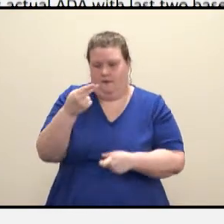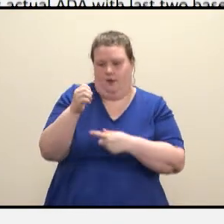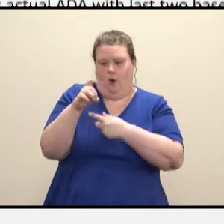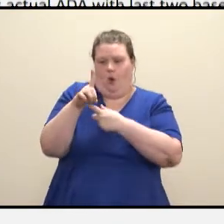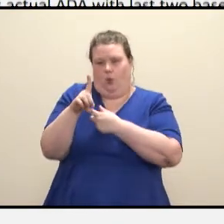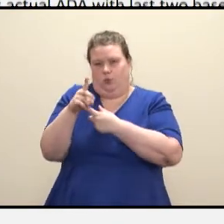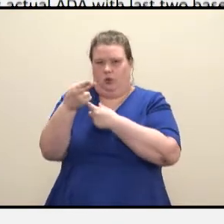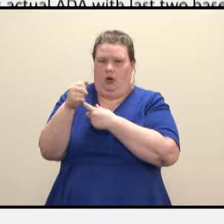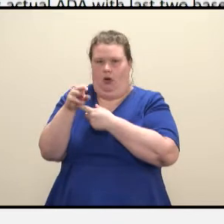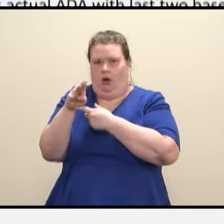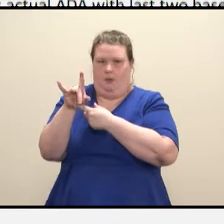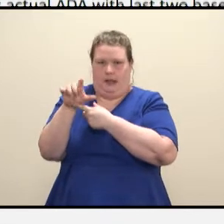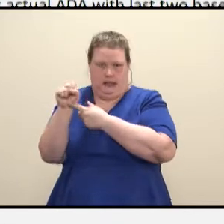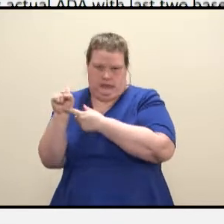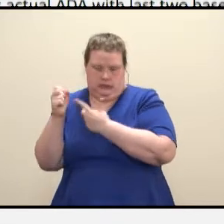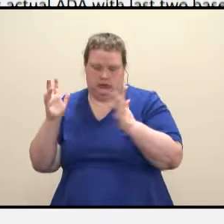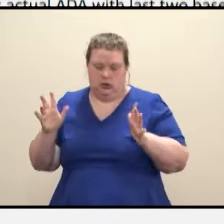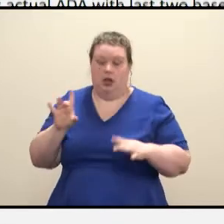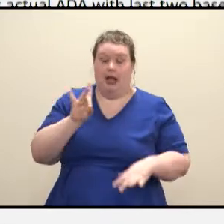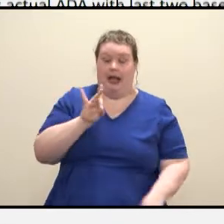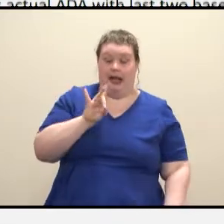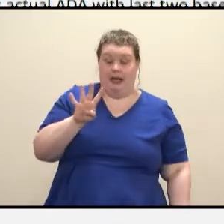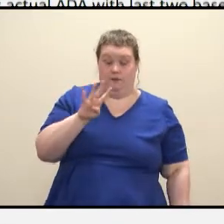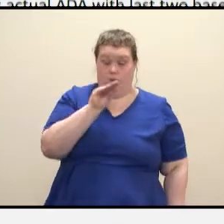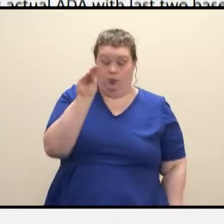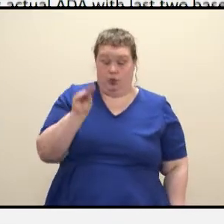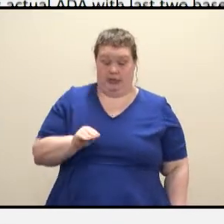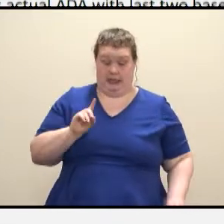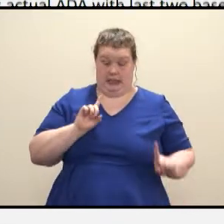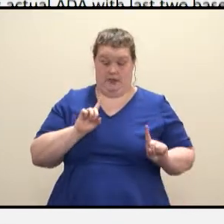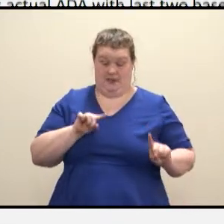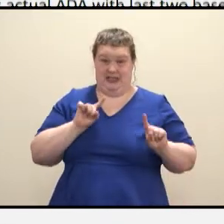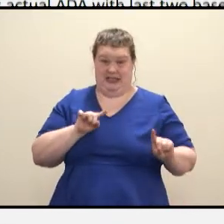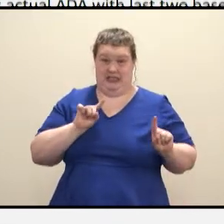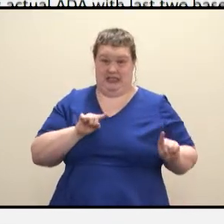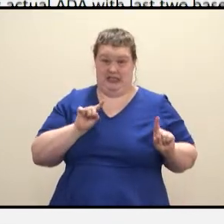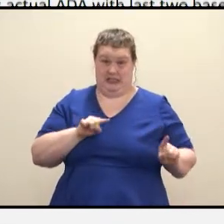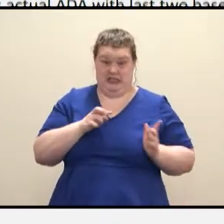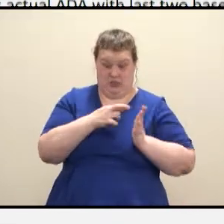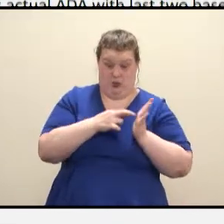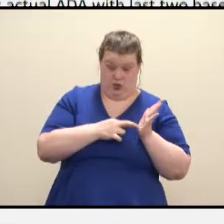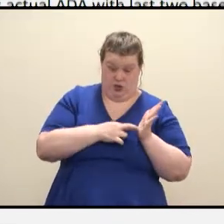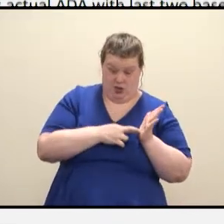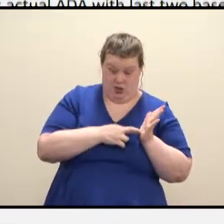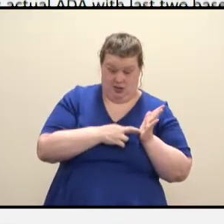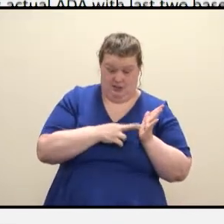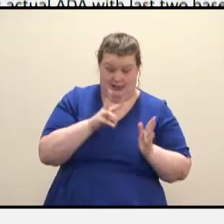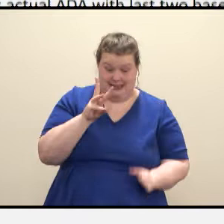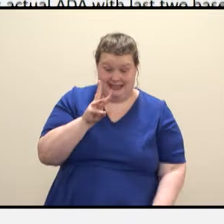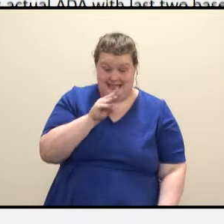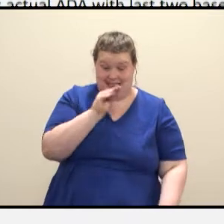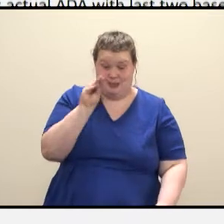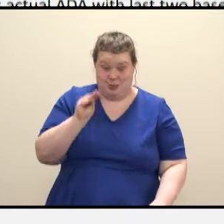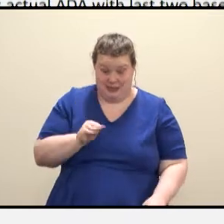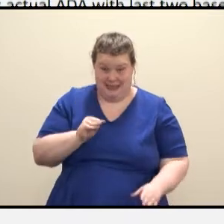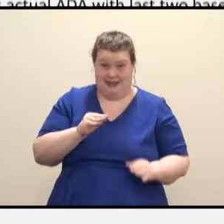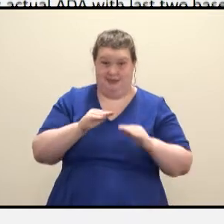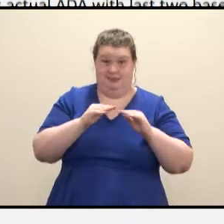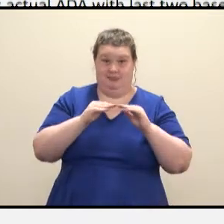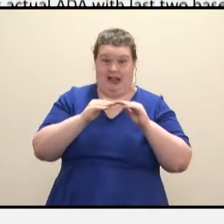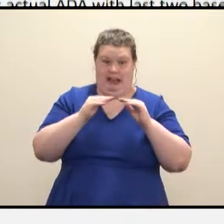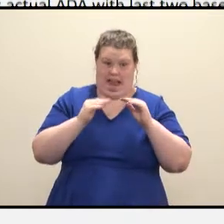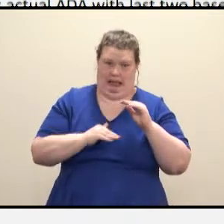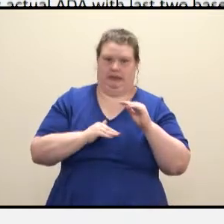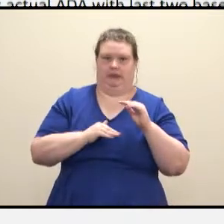anyway, that 84% of attendance is 6% less than it normally is.